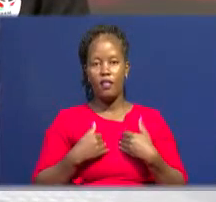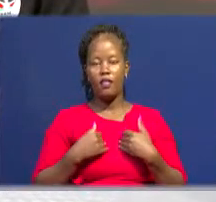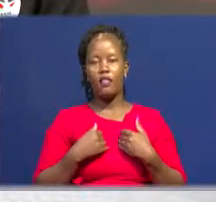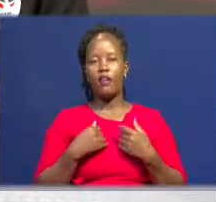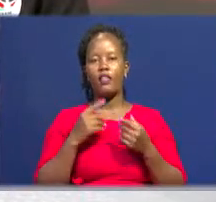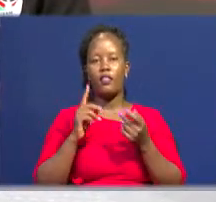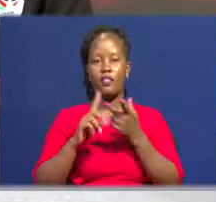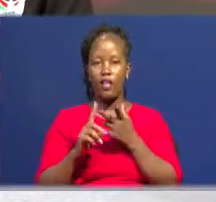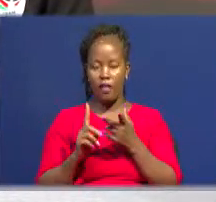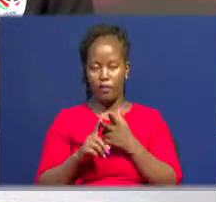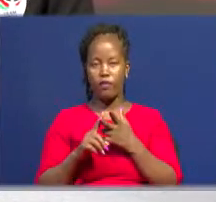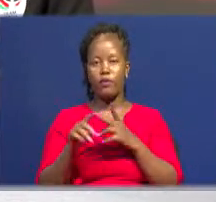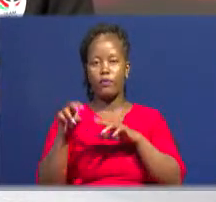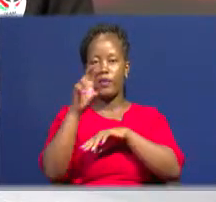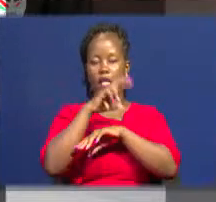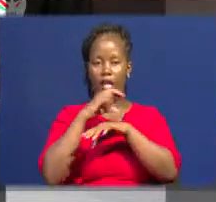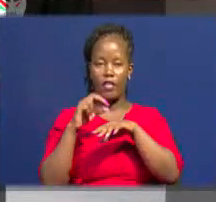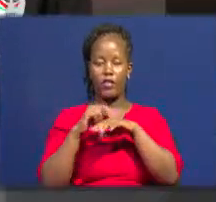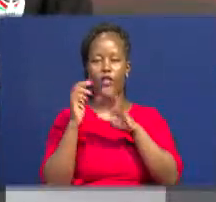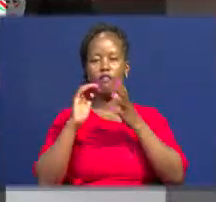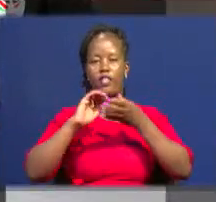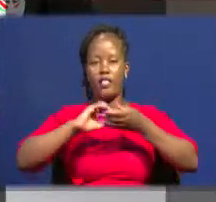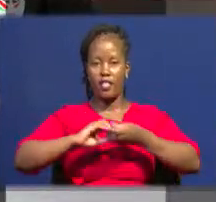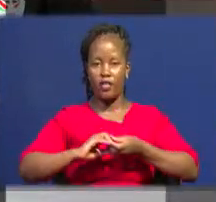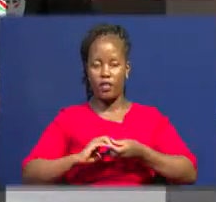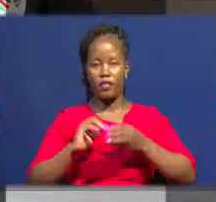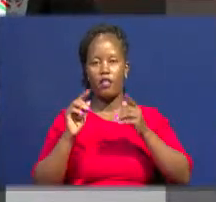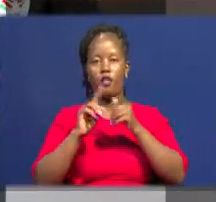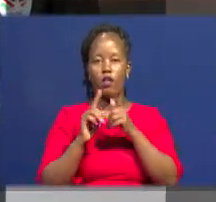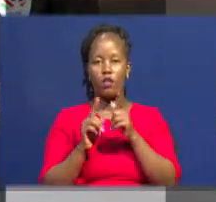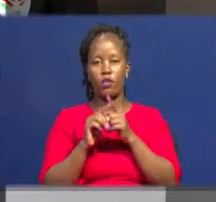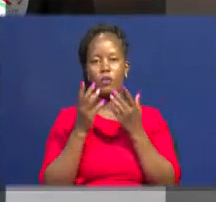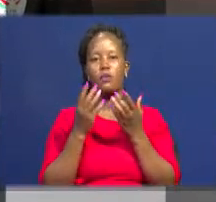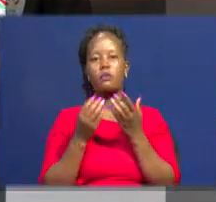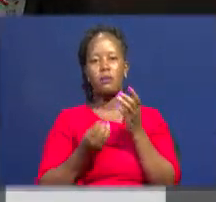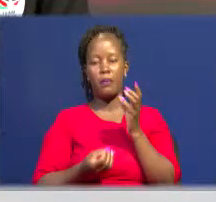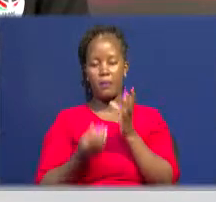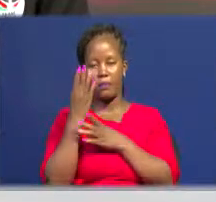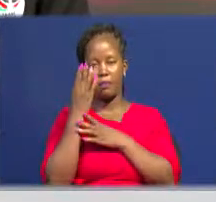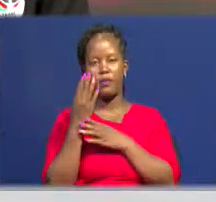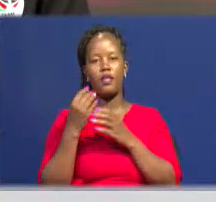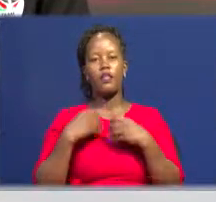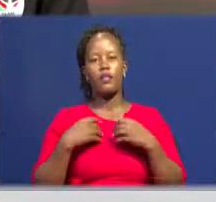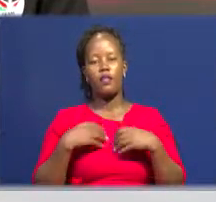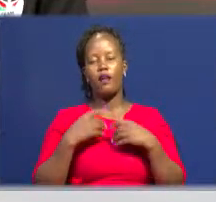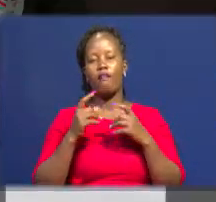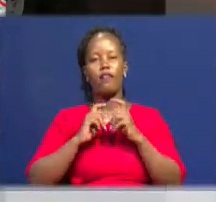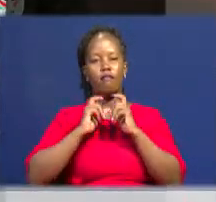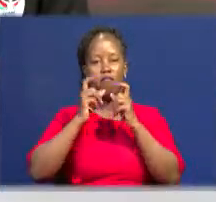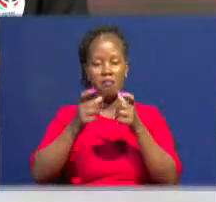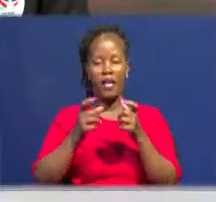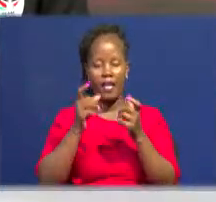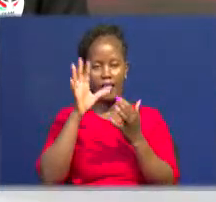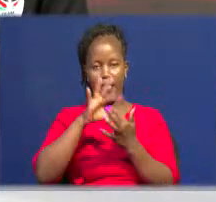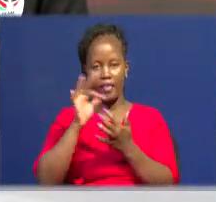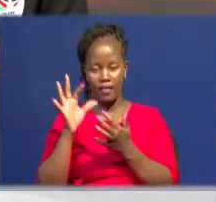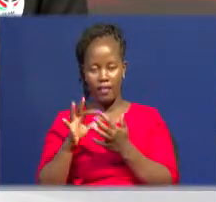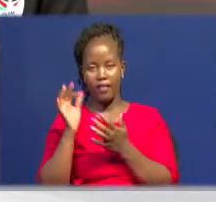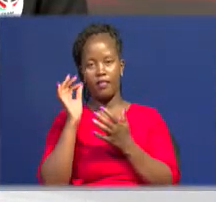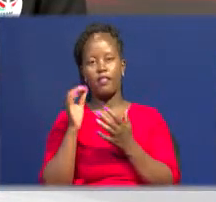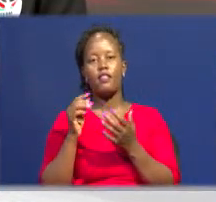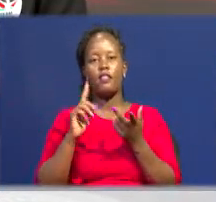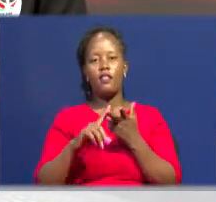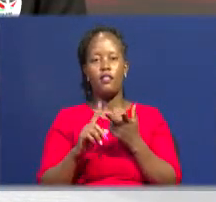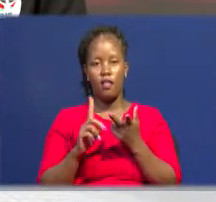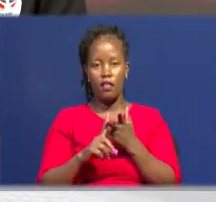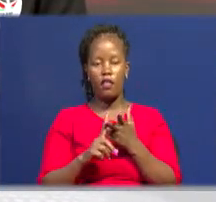our national federations to create competitions, to do talent identification, to do